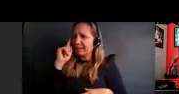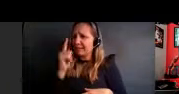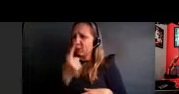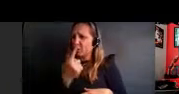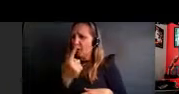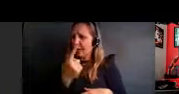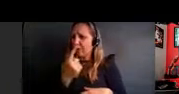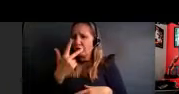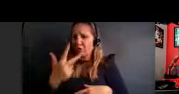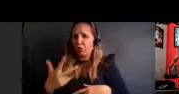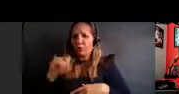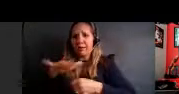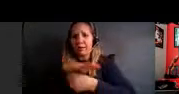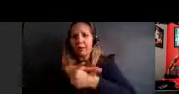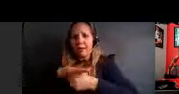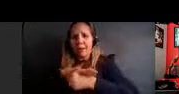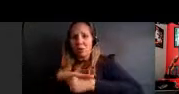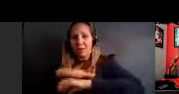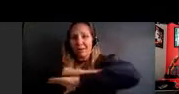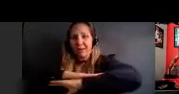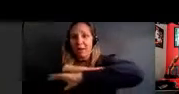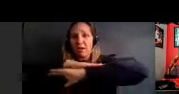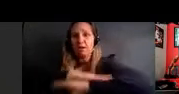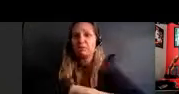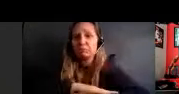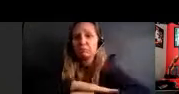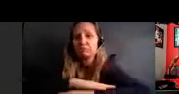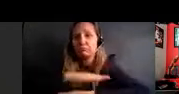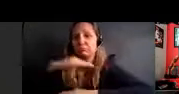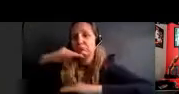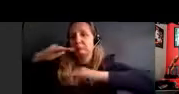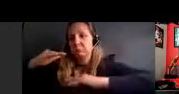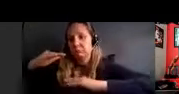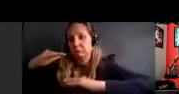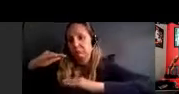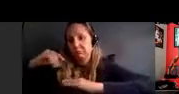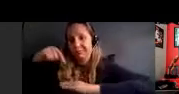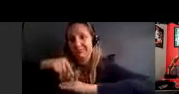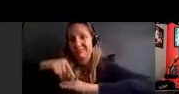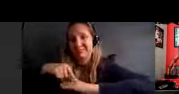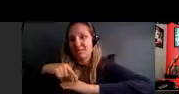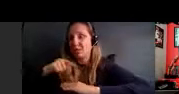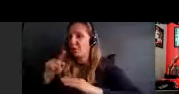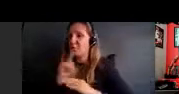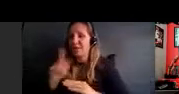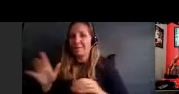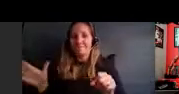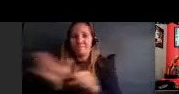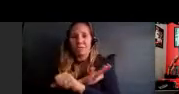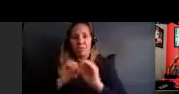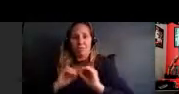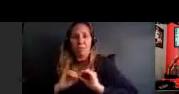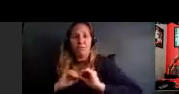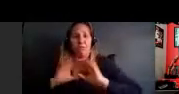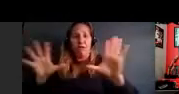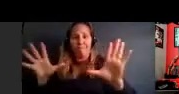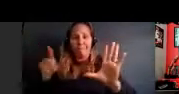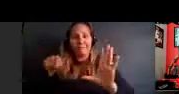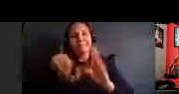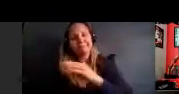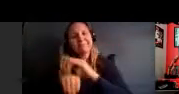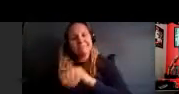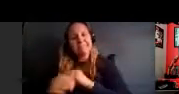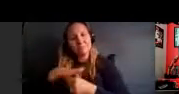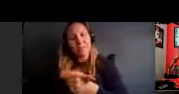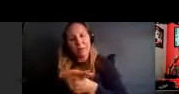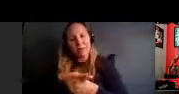reception area there that's completely lowered, and there's no way that you would misunderstand that this is actually an accessible area here.